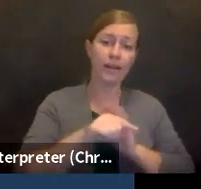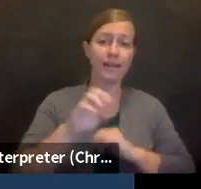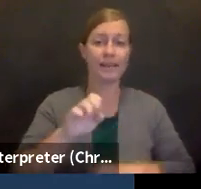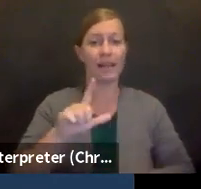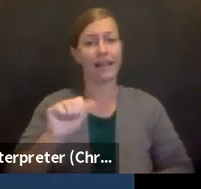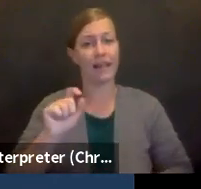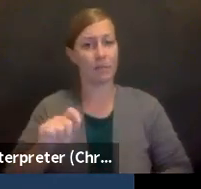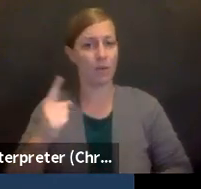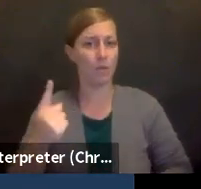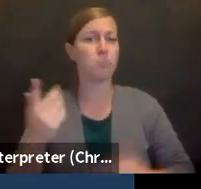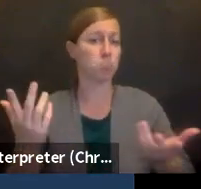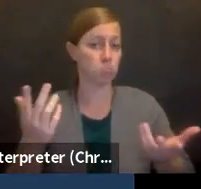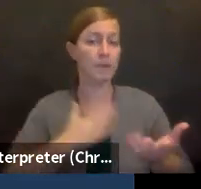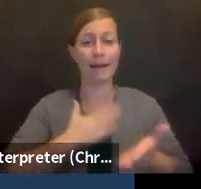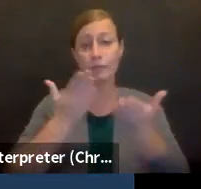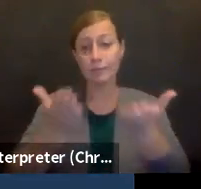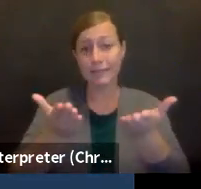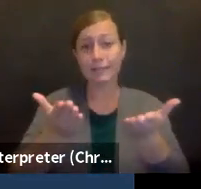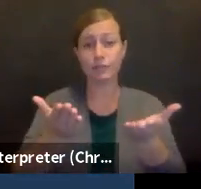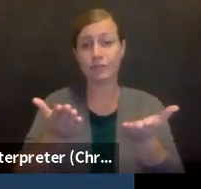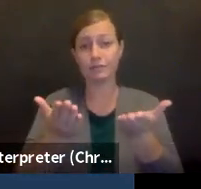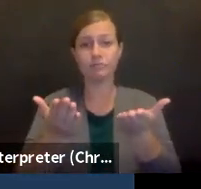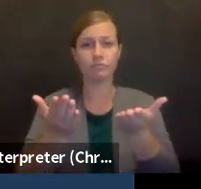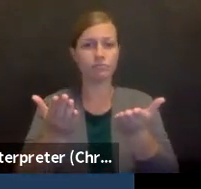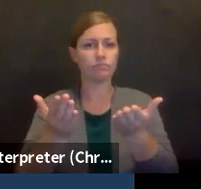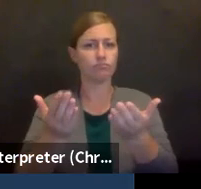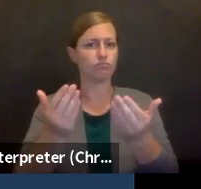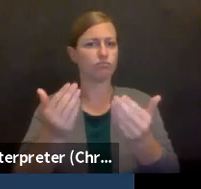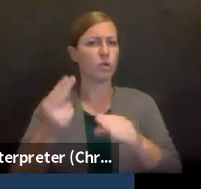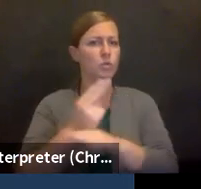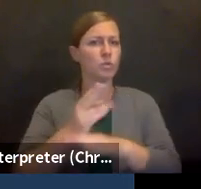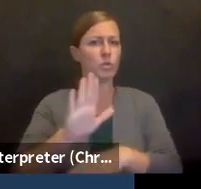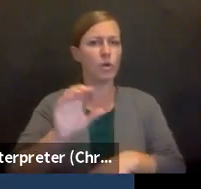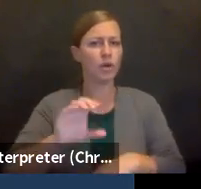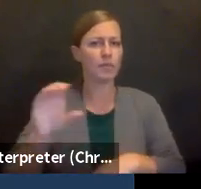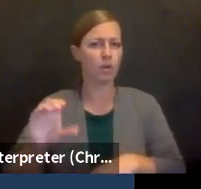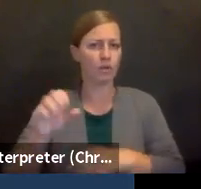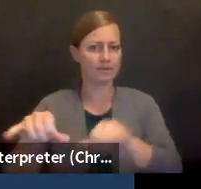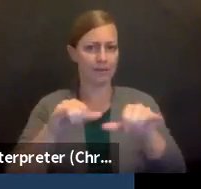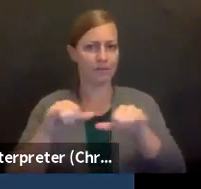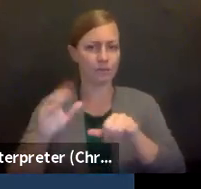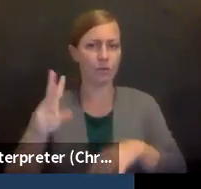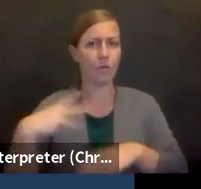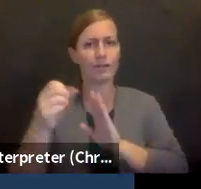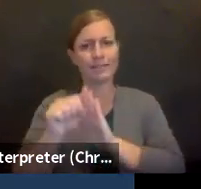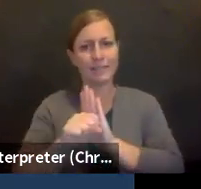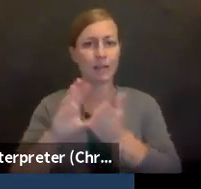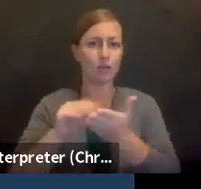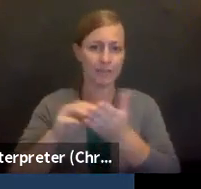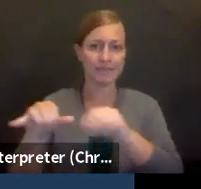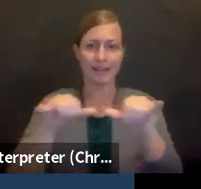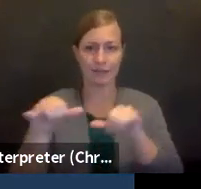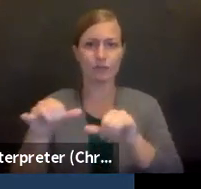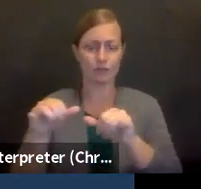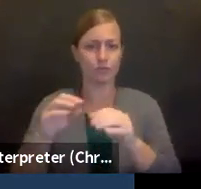.1. My recommendation to you, please use your Common Core standards, your Washington State Learning Standards, to enter